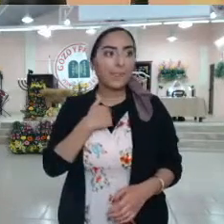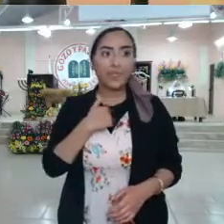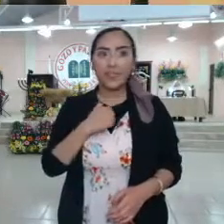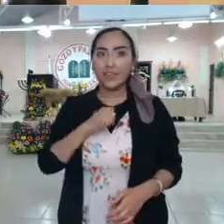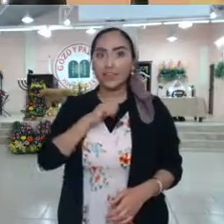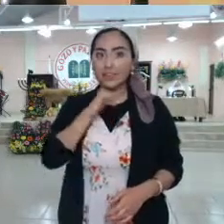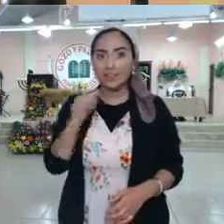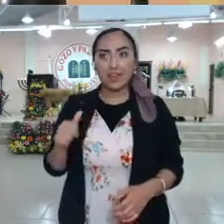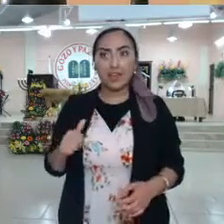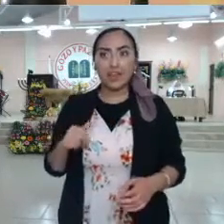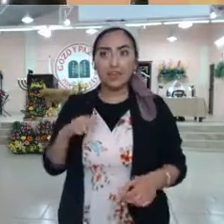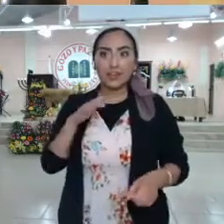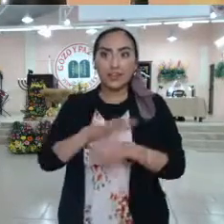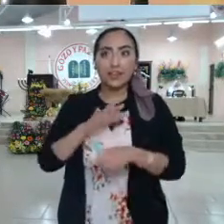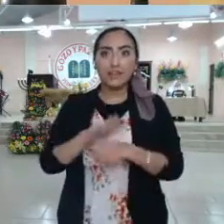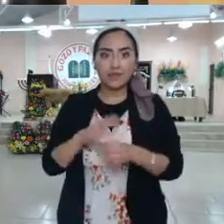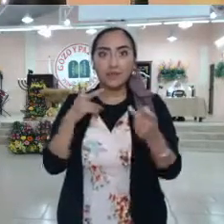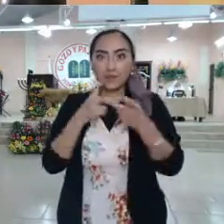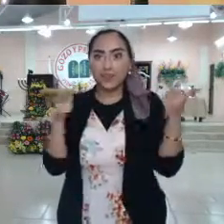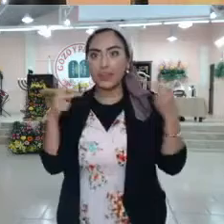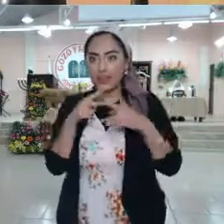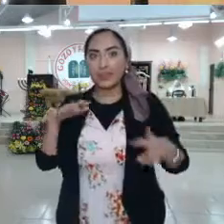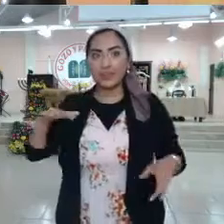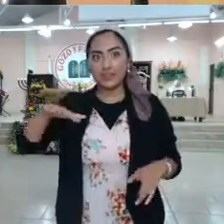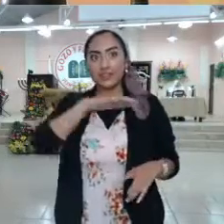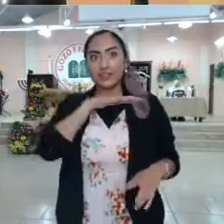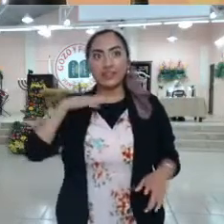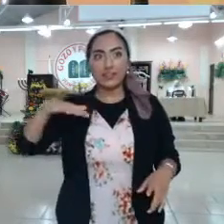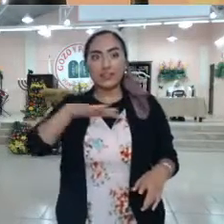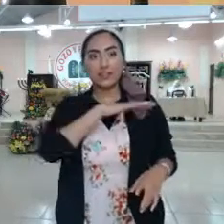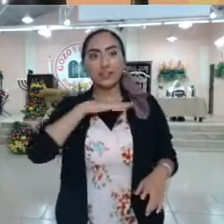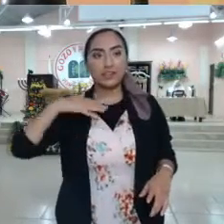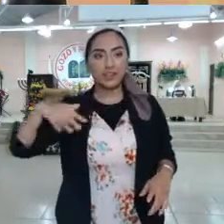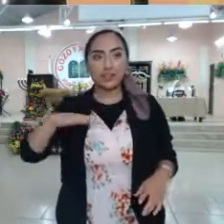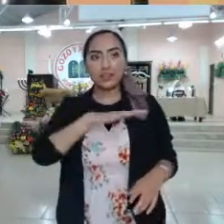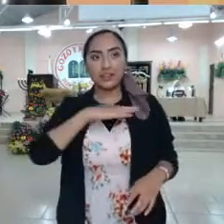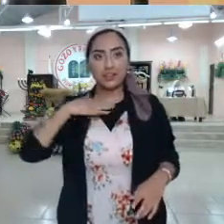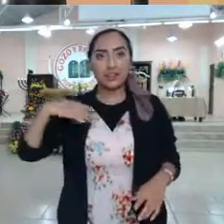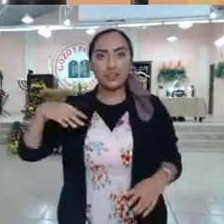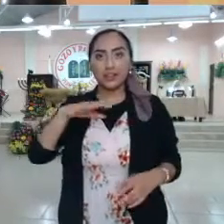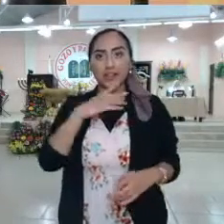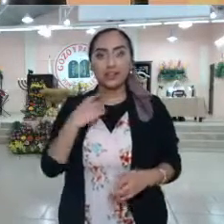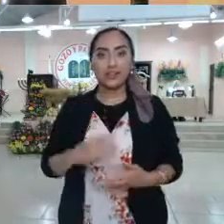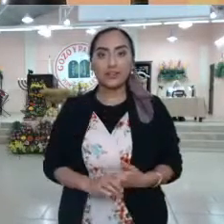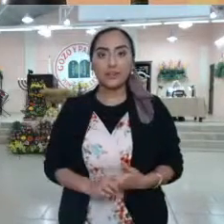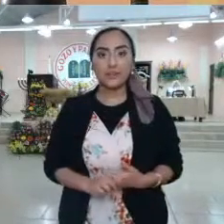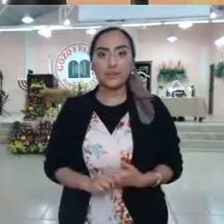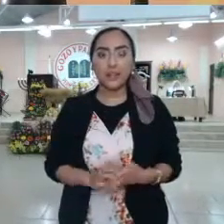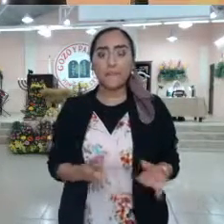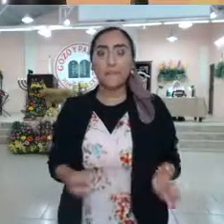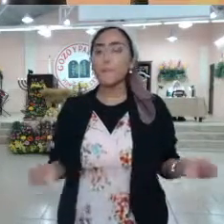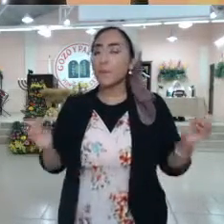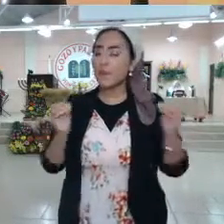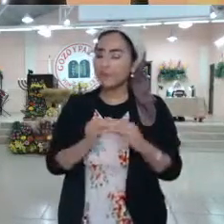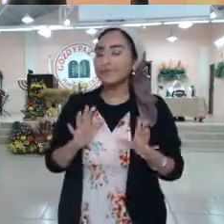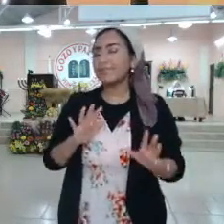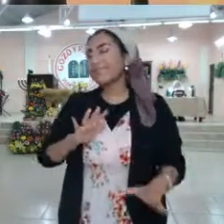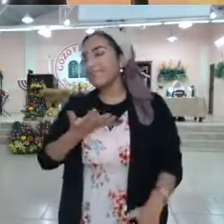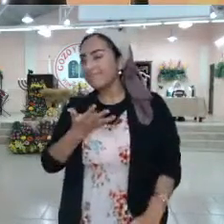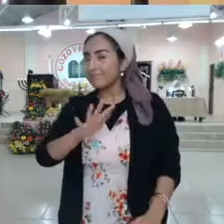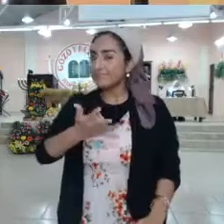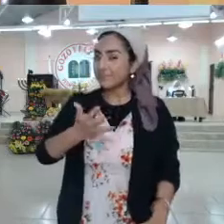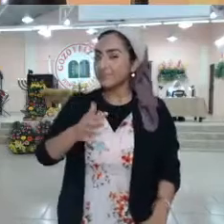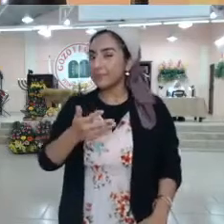No habría espacio. There would not be space. We wouldn't fit. Más o menos.